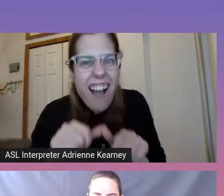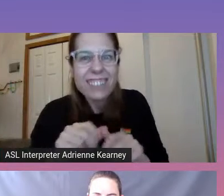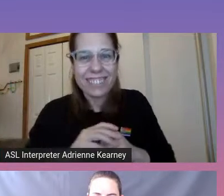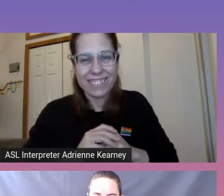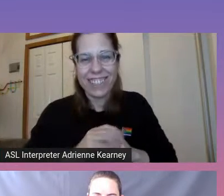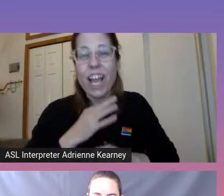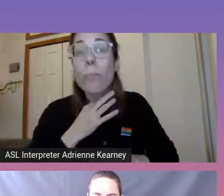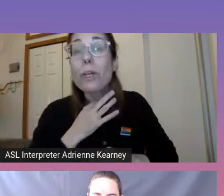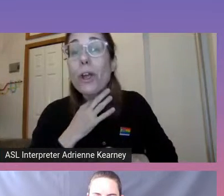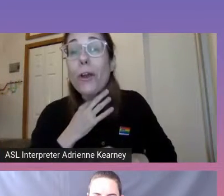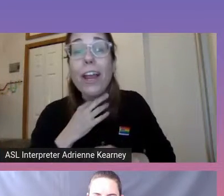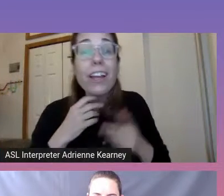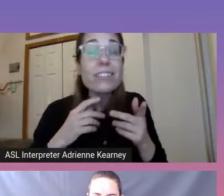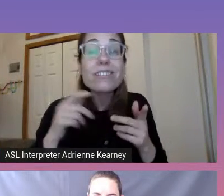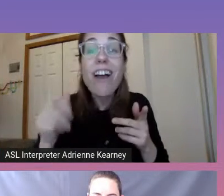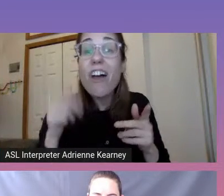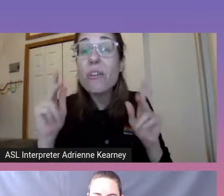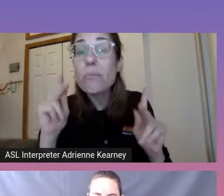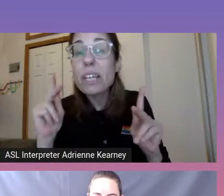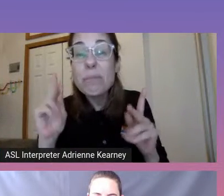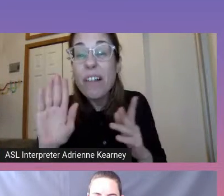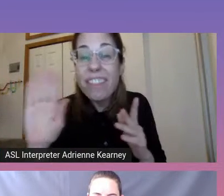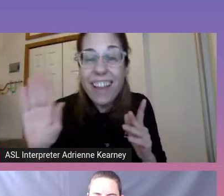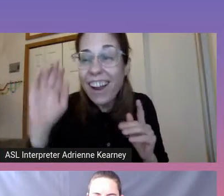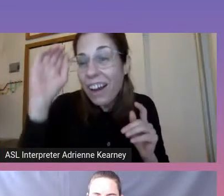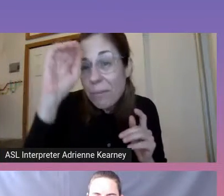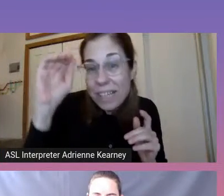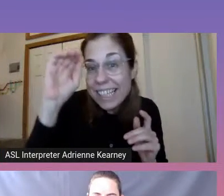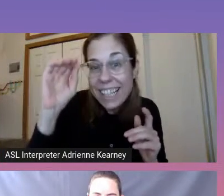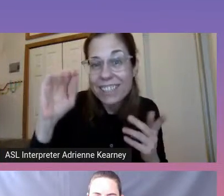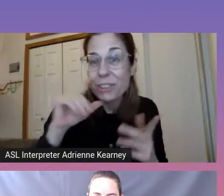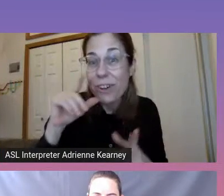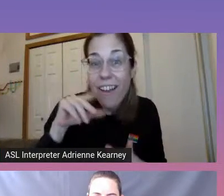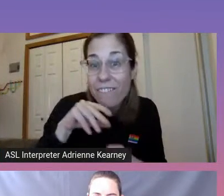for most of their day. But I will say, I'm